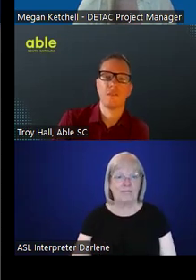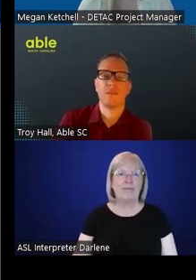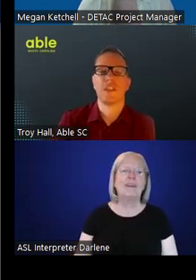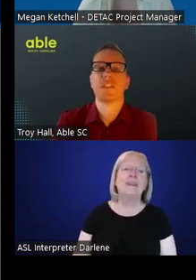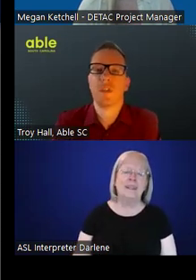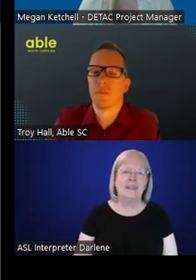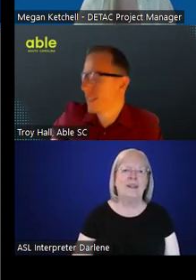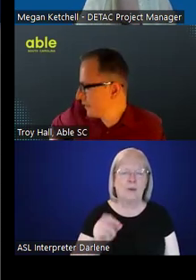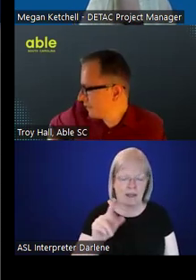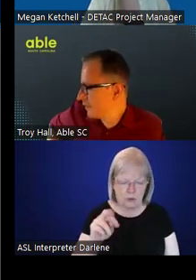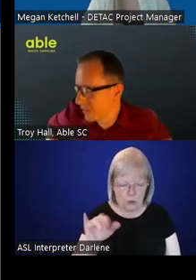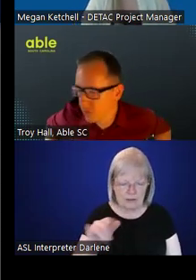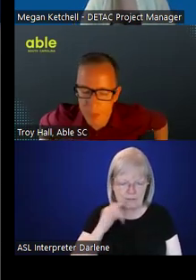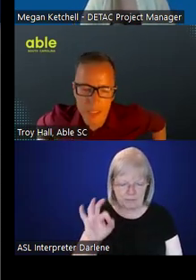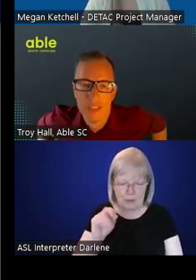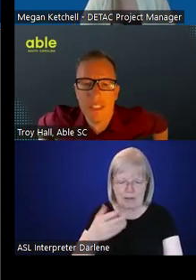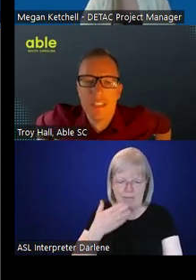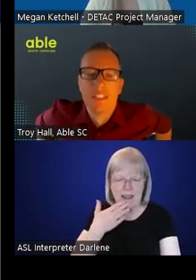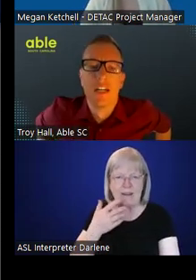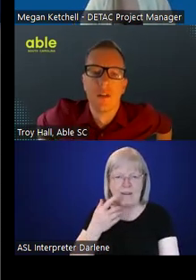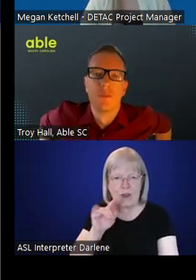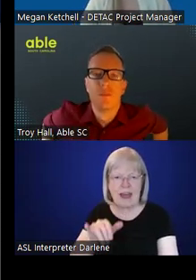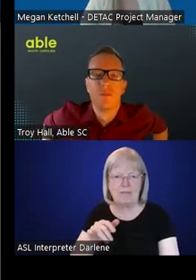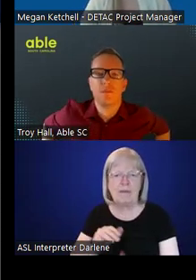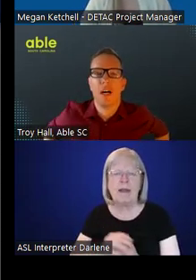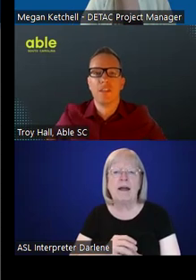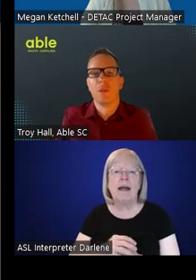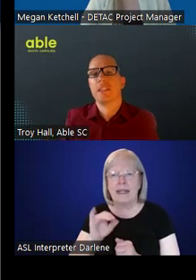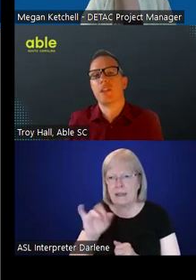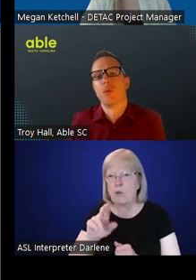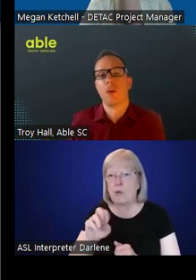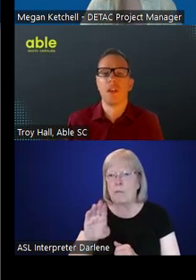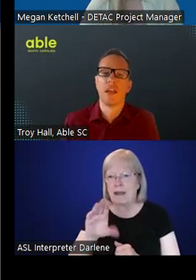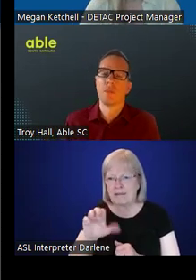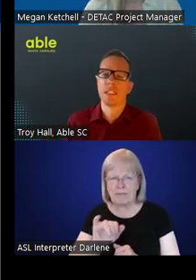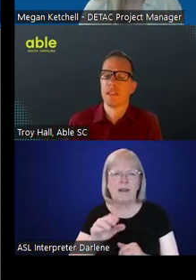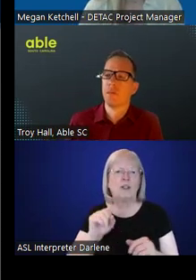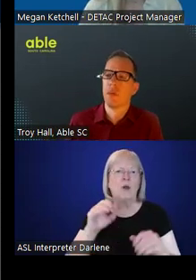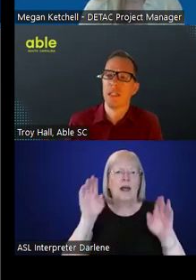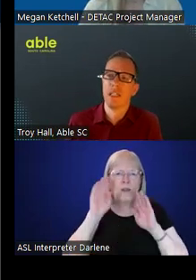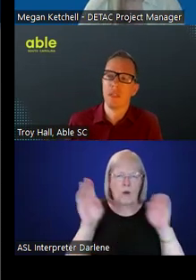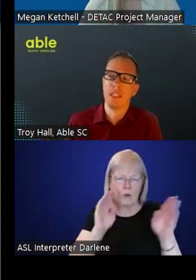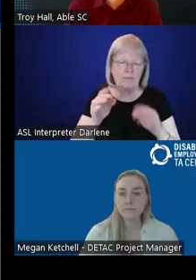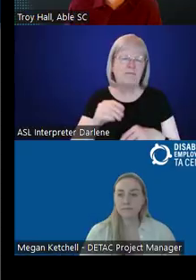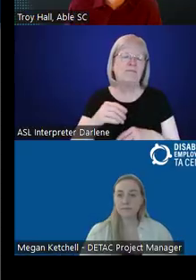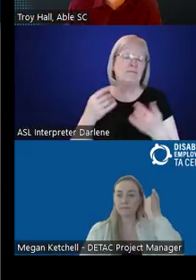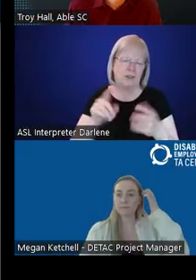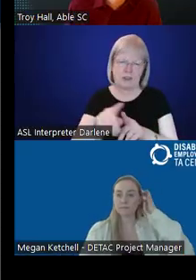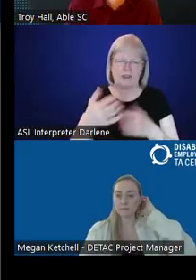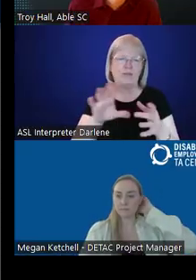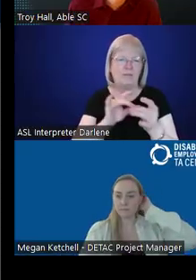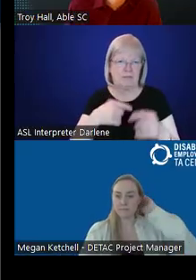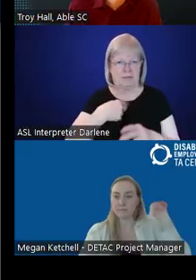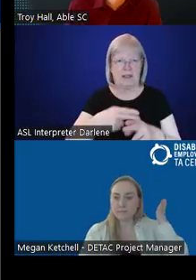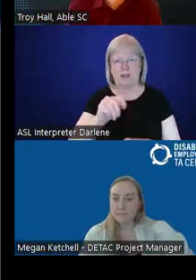right. Thanks so much, Megan, and thanks, Rebecca. Hi, everybody. So like Megan said, my name is Troy